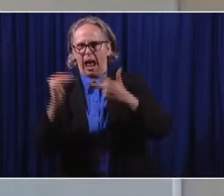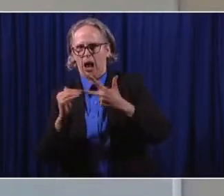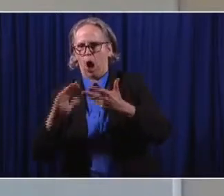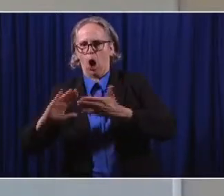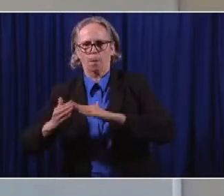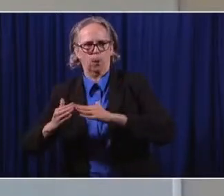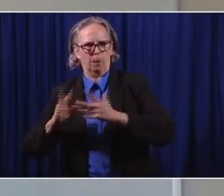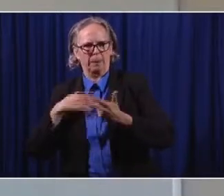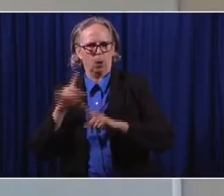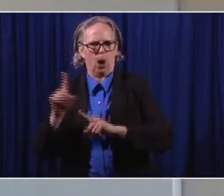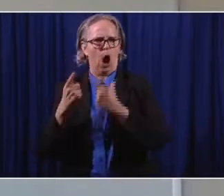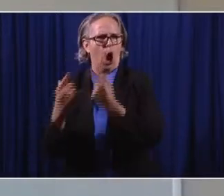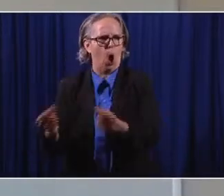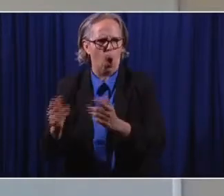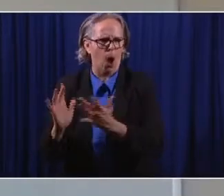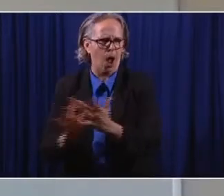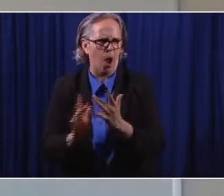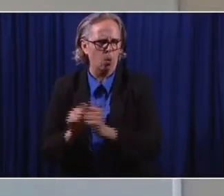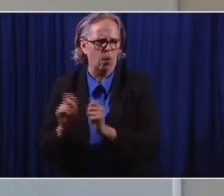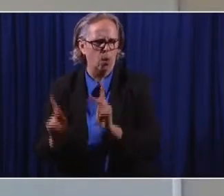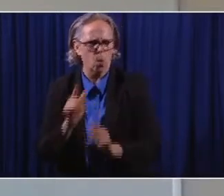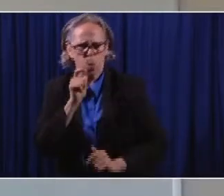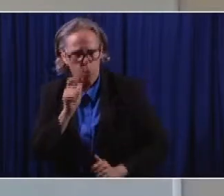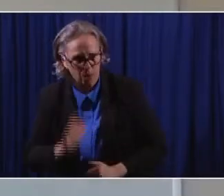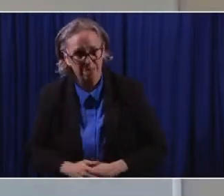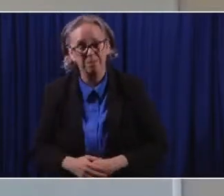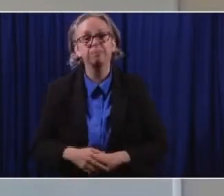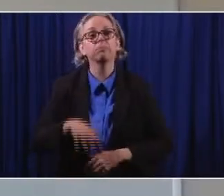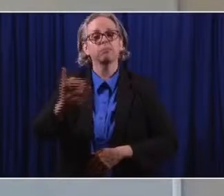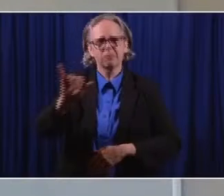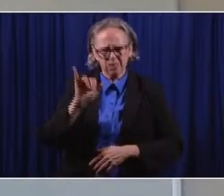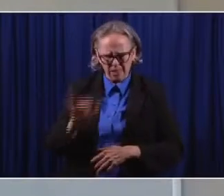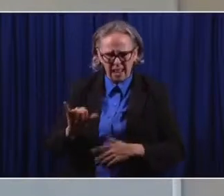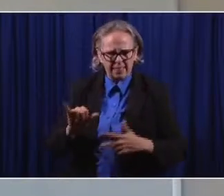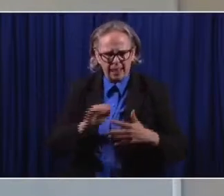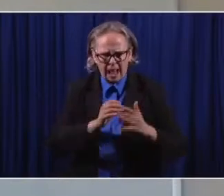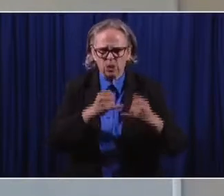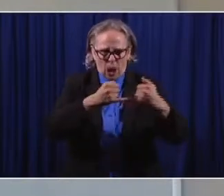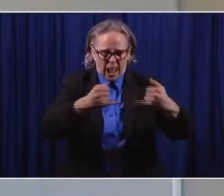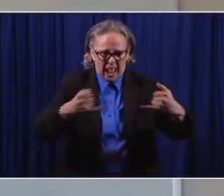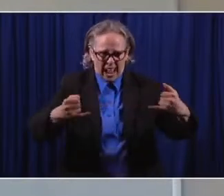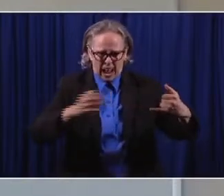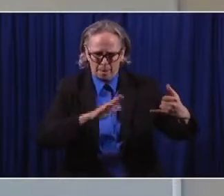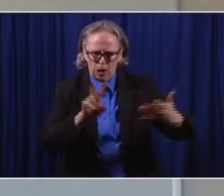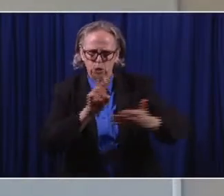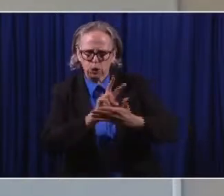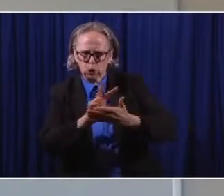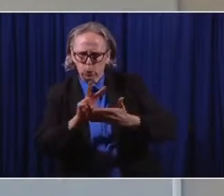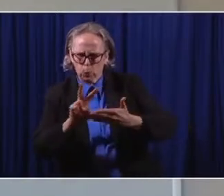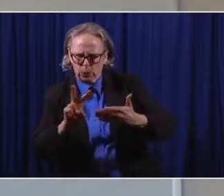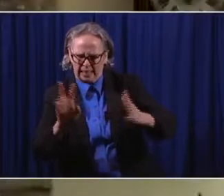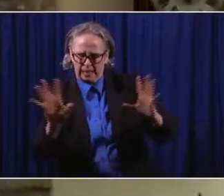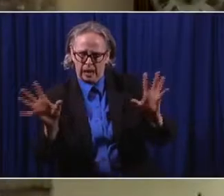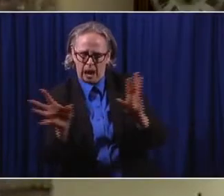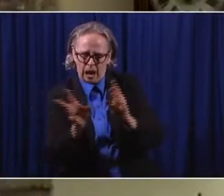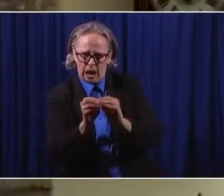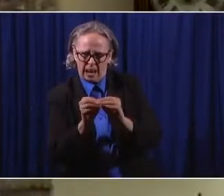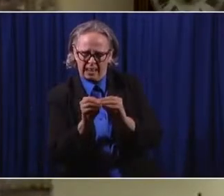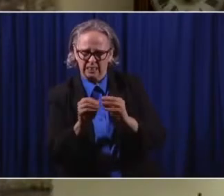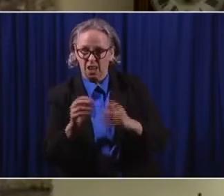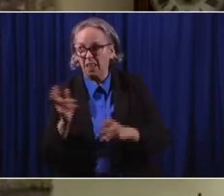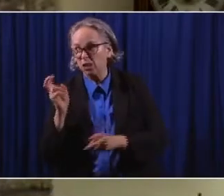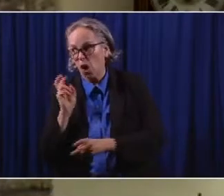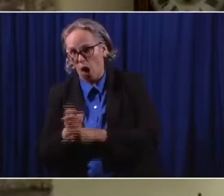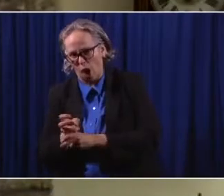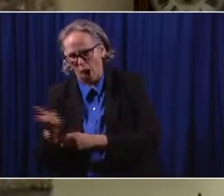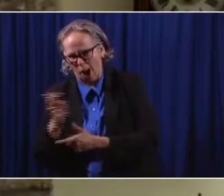kind of follow up that interview with a 2-week history. This is the more complicated part, but you know, this helps us establish